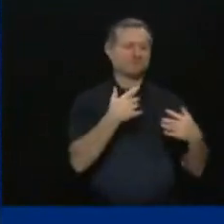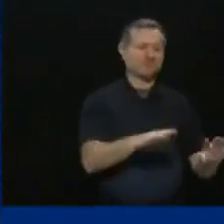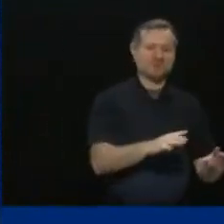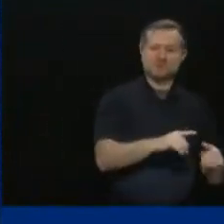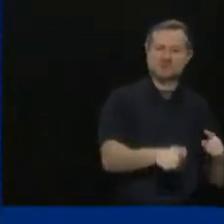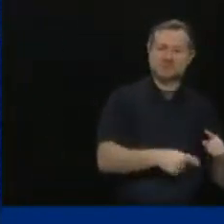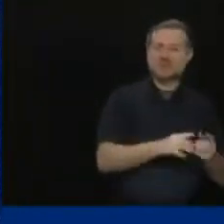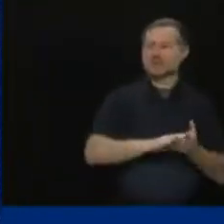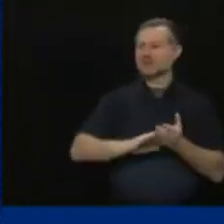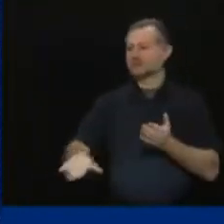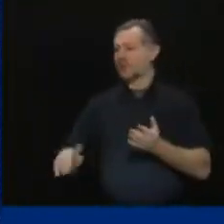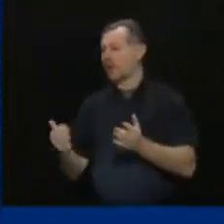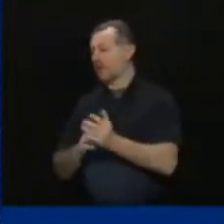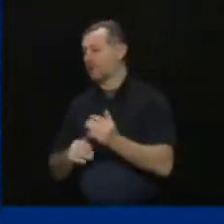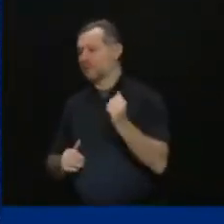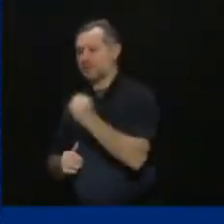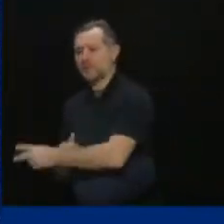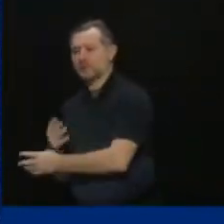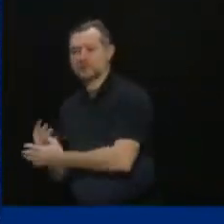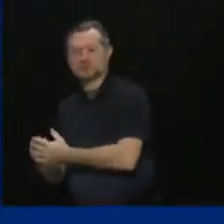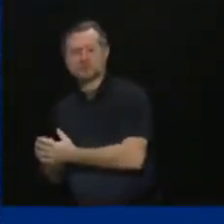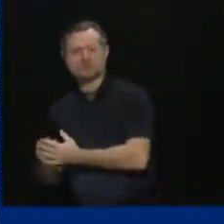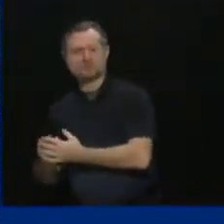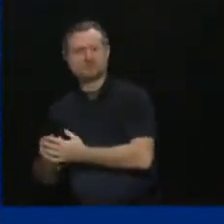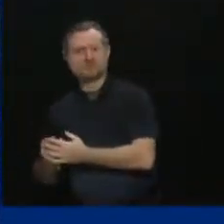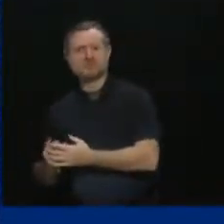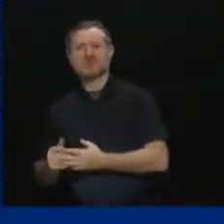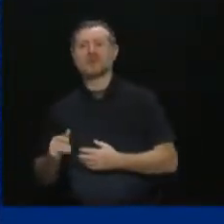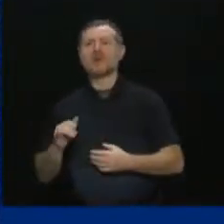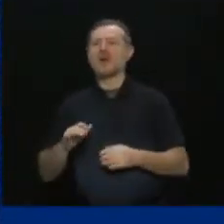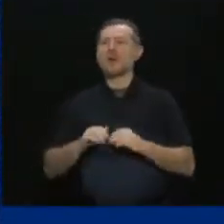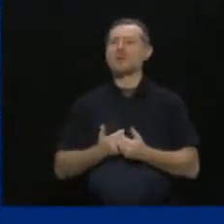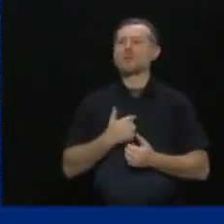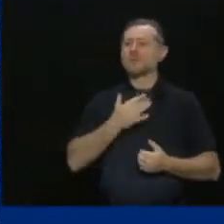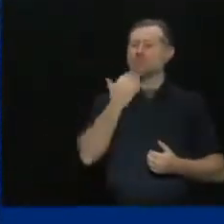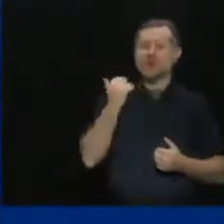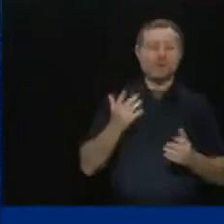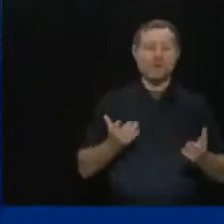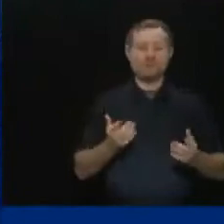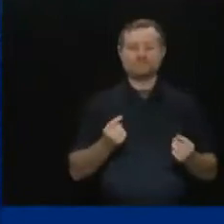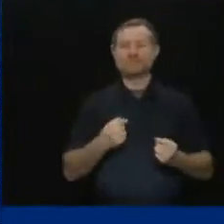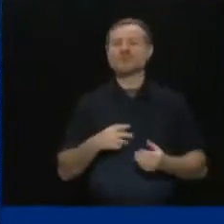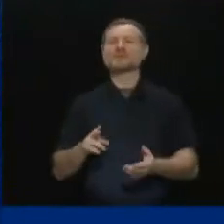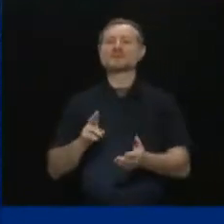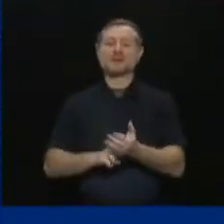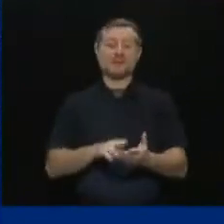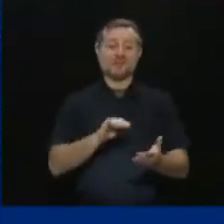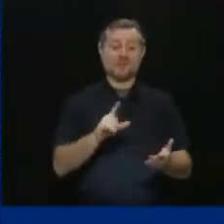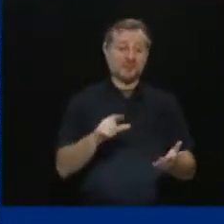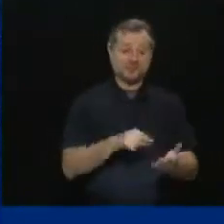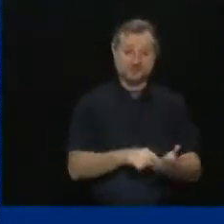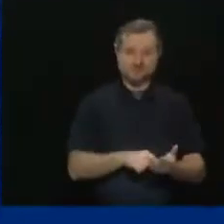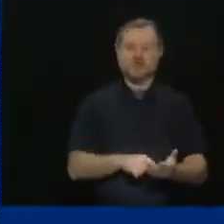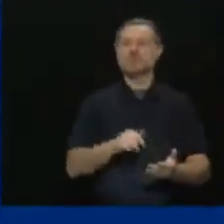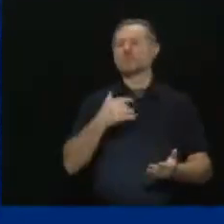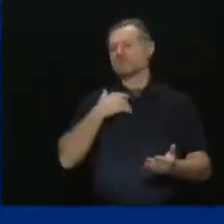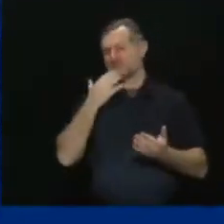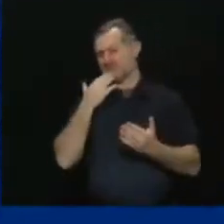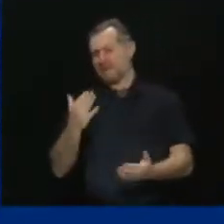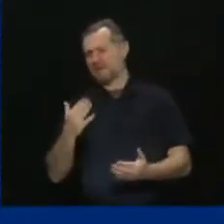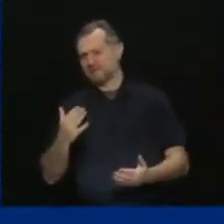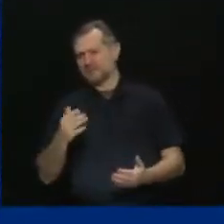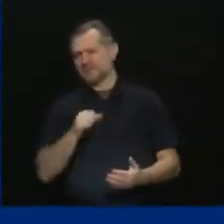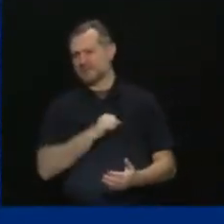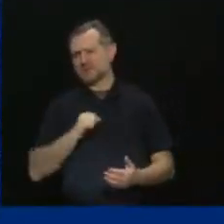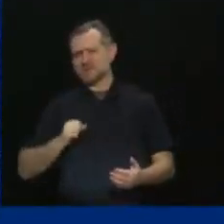best way to do that is to, one, in the bill that I have with the Assembly member Diana Richardson, and I thank the Assembly for leading for so many years when we couldn't